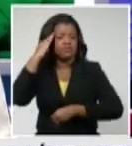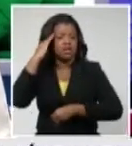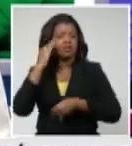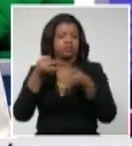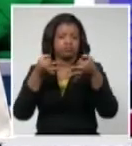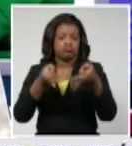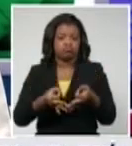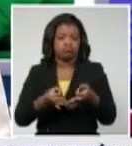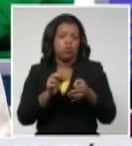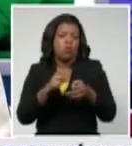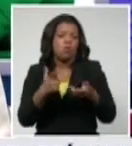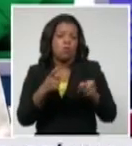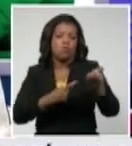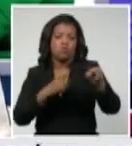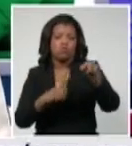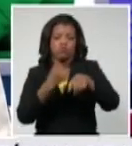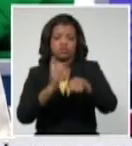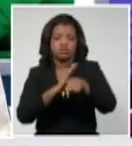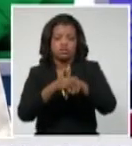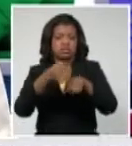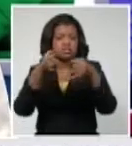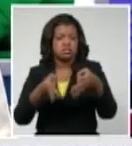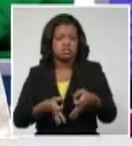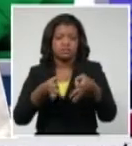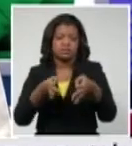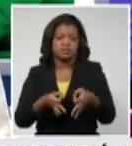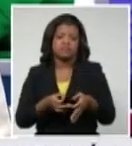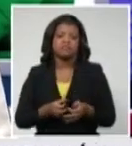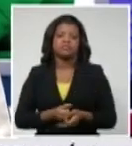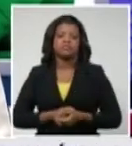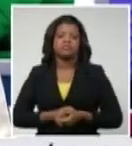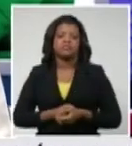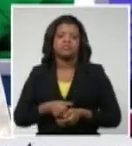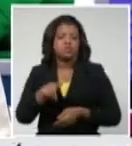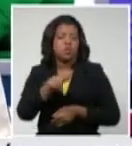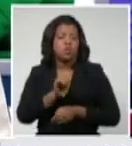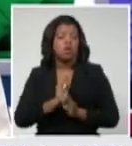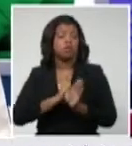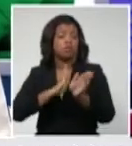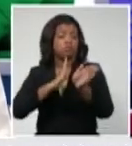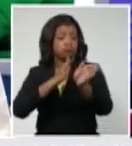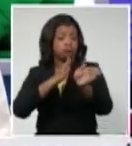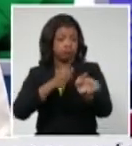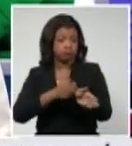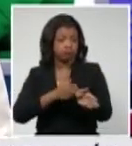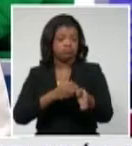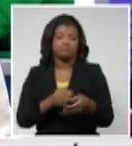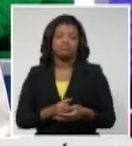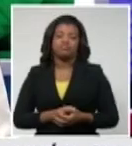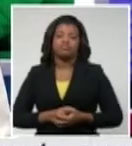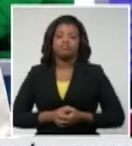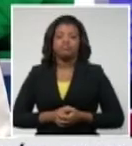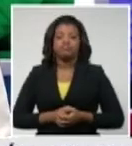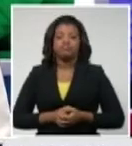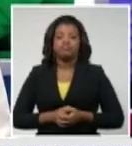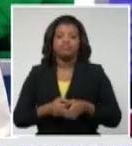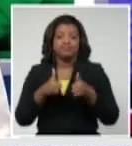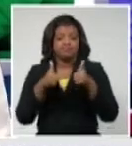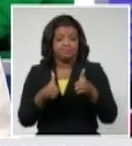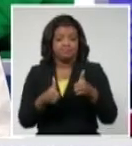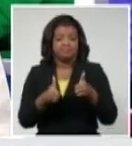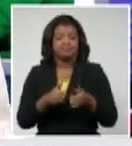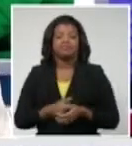of yesterday. 54 people were diagnosed with COVID-19 yesterday, 44 Cubans and